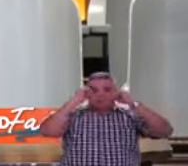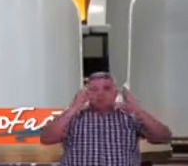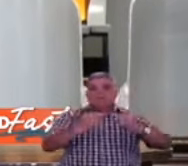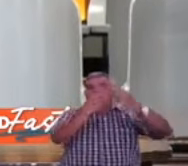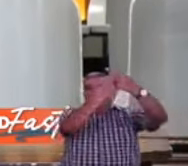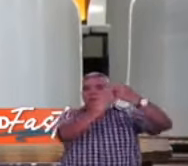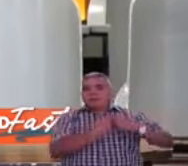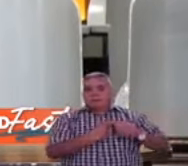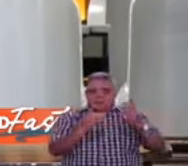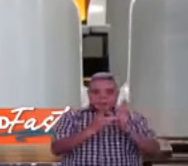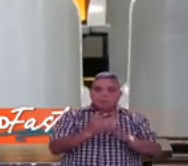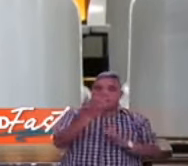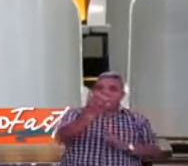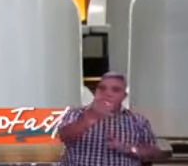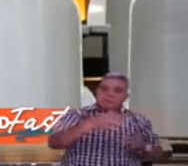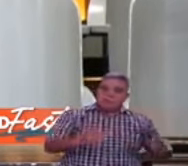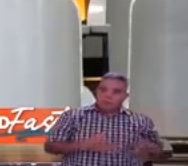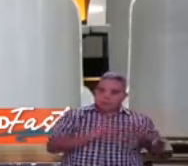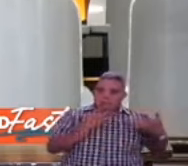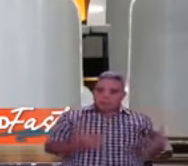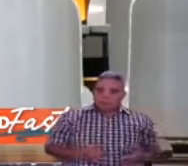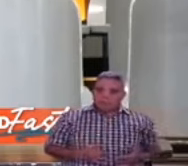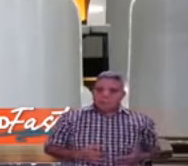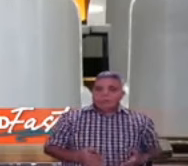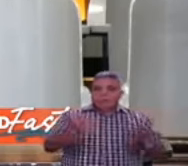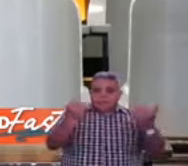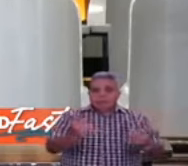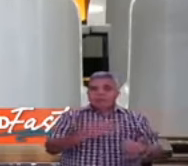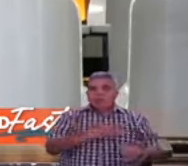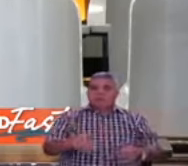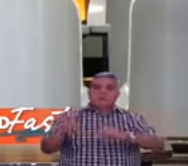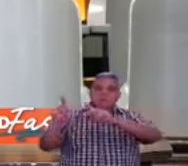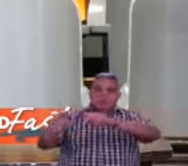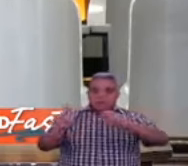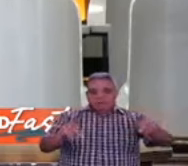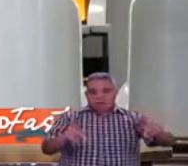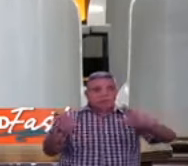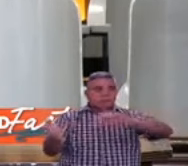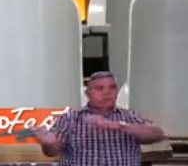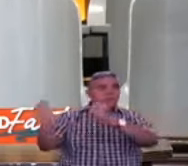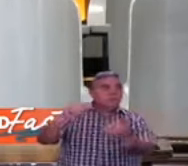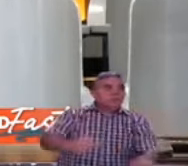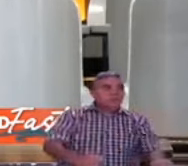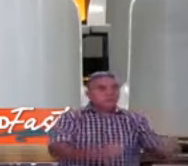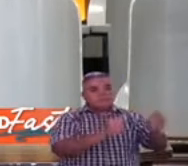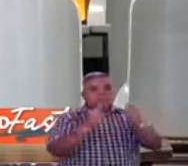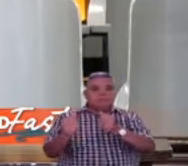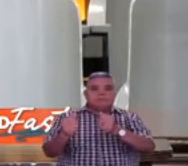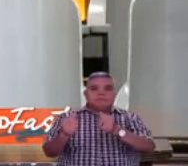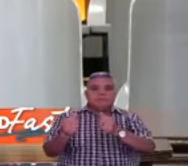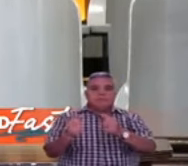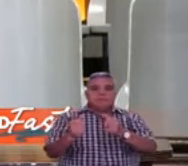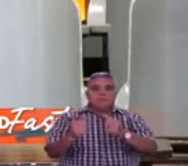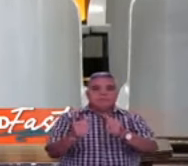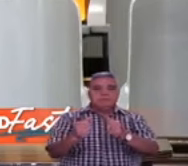for baptism, you can right now stand and prepare so that you can be able to, we'll not waste our time and you can be able to do